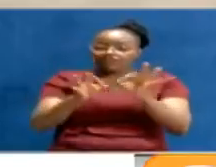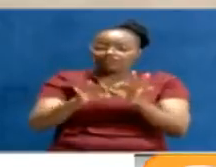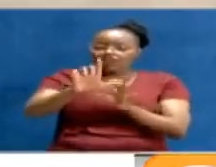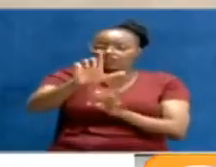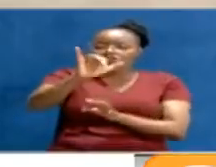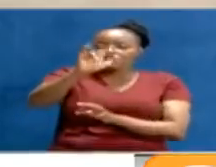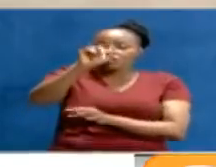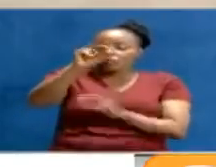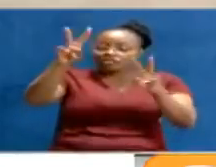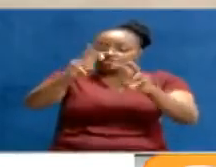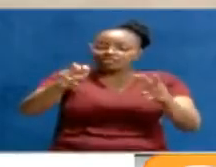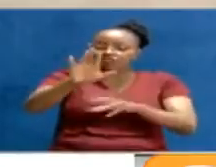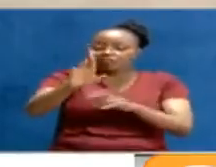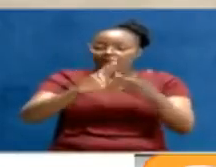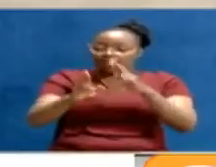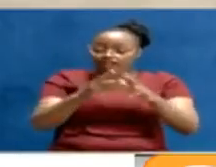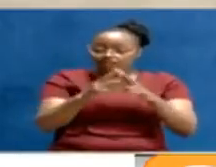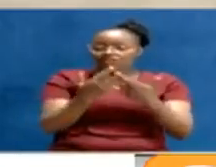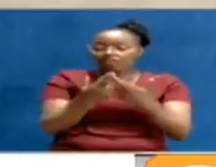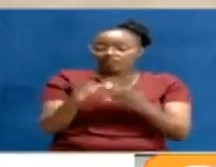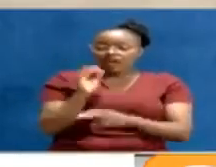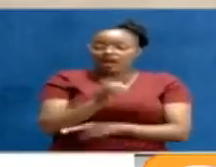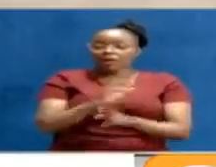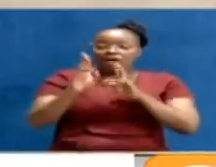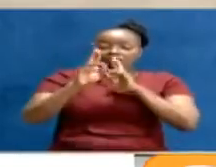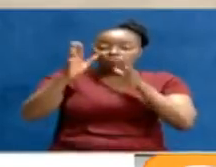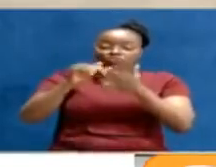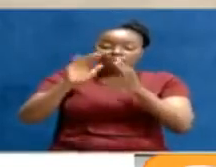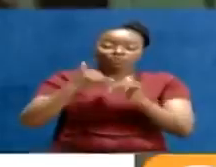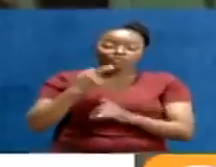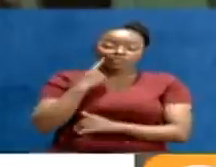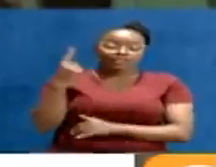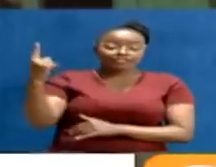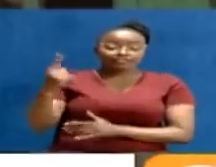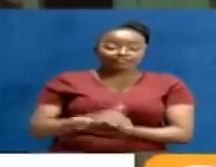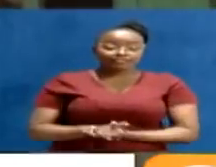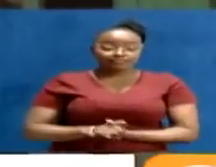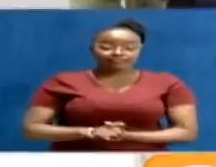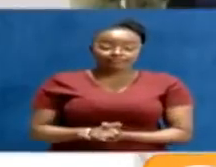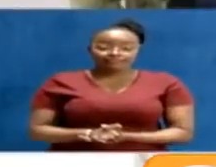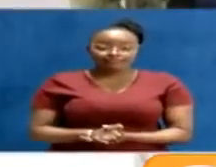Likoni search for their loved ones. Francis Mtalaki has the details.